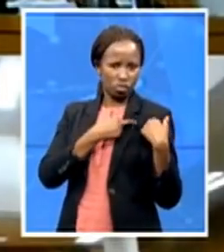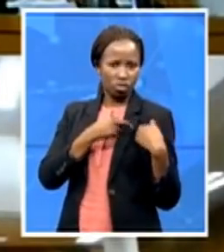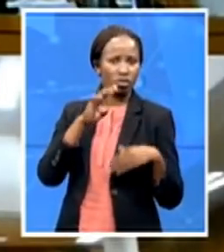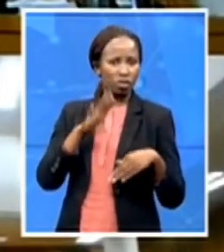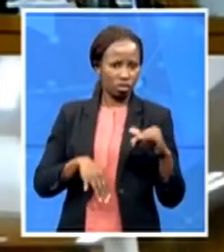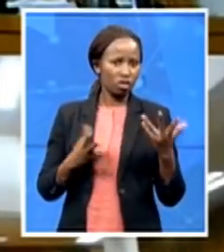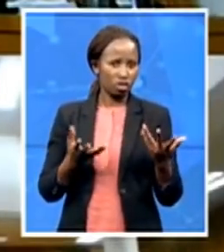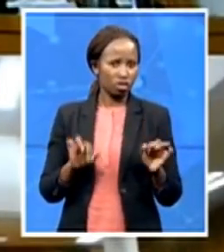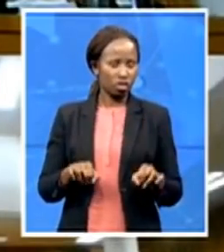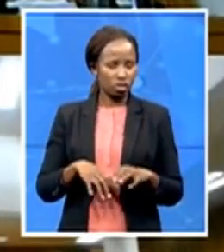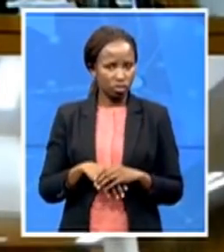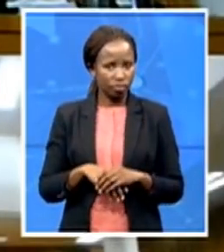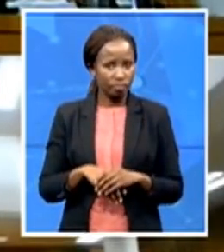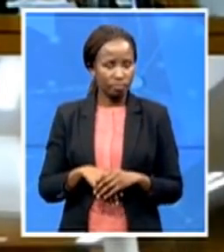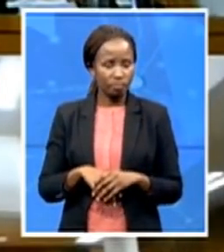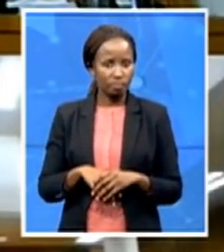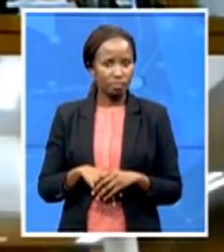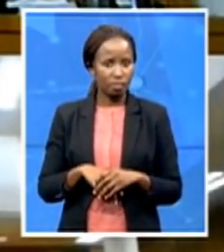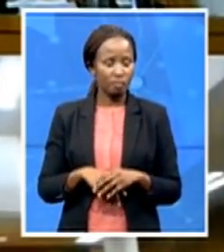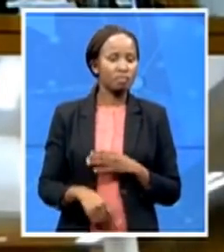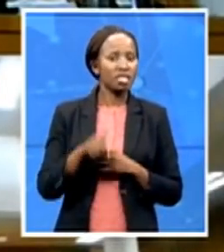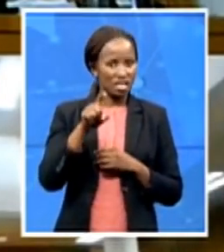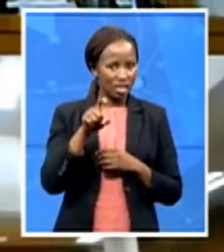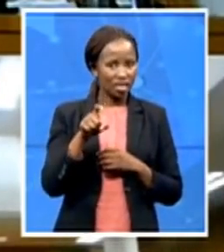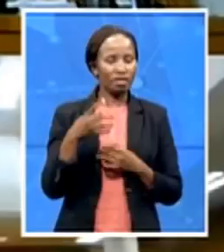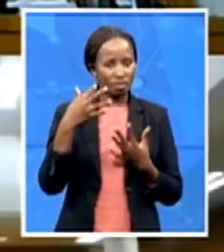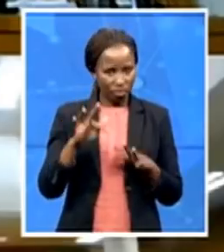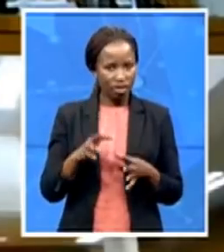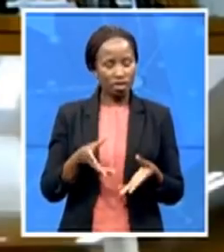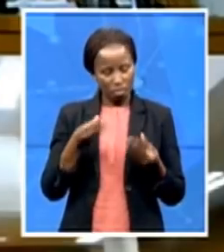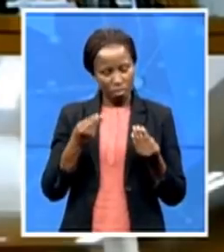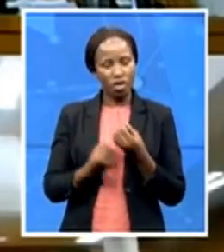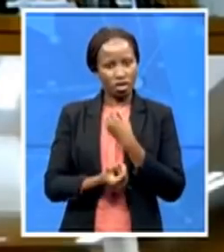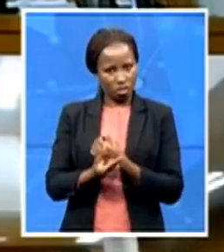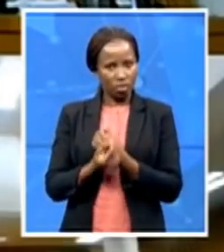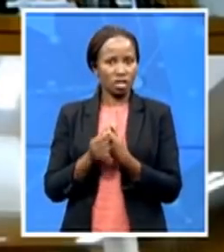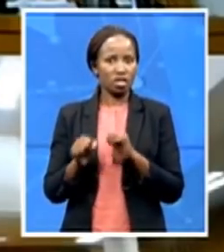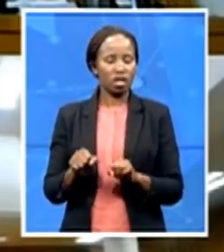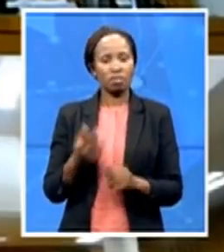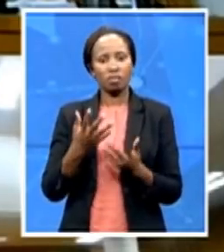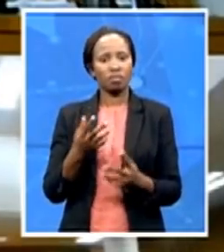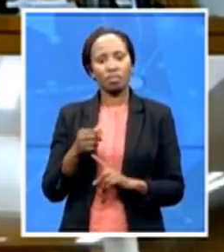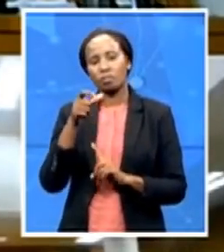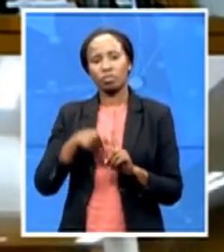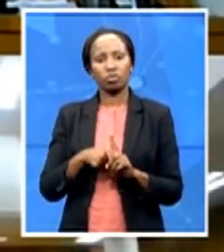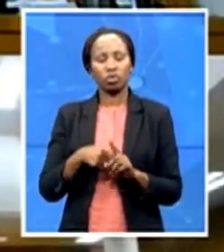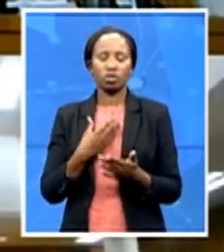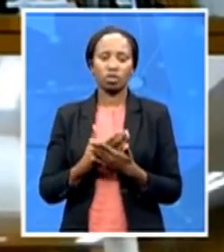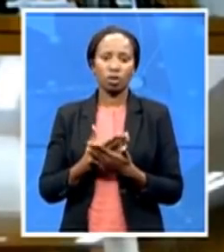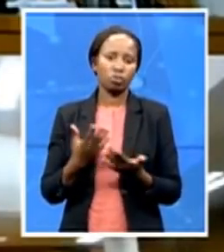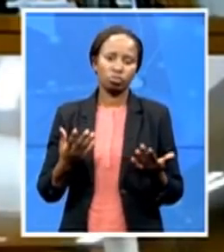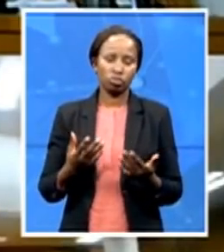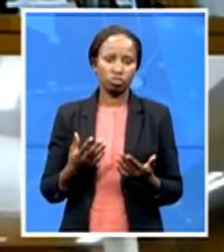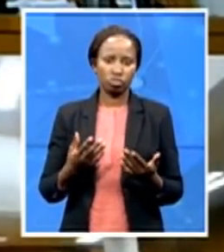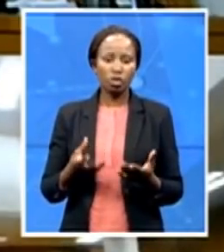virtually every conceivable circumstance in which someone could be plausibly said to be removable for incompetence. Hence